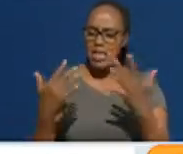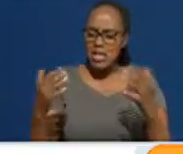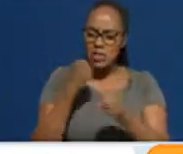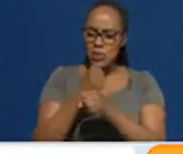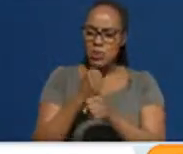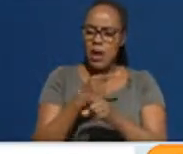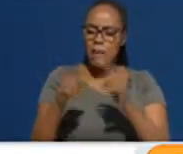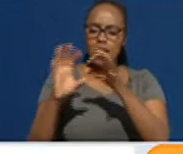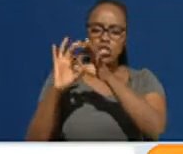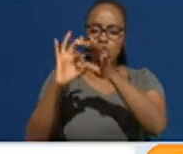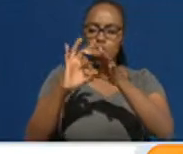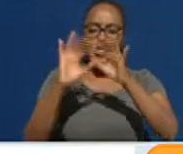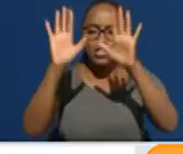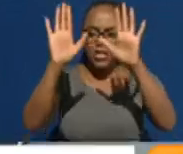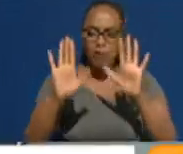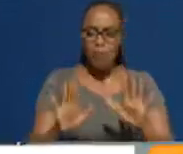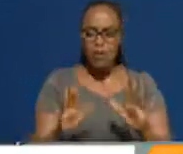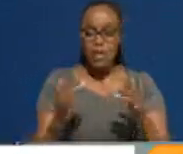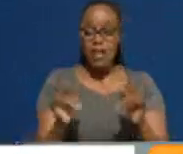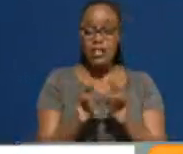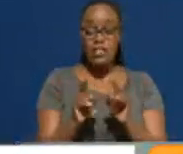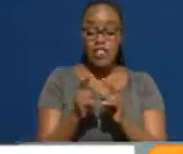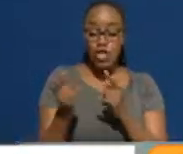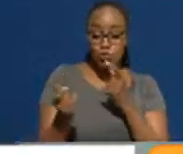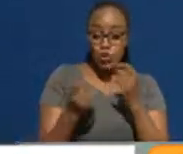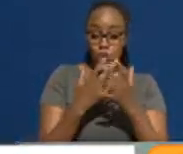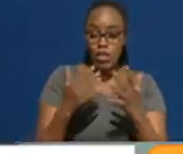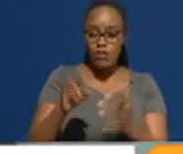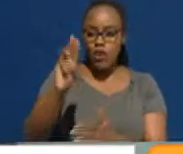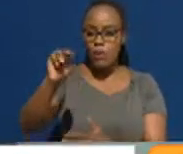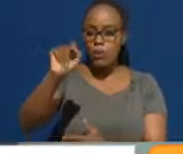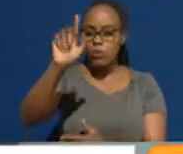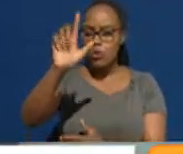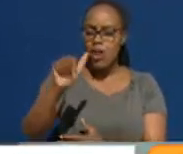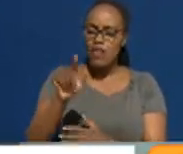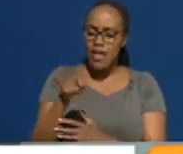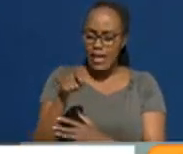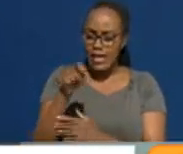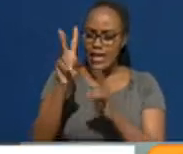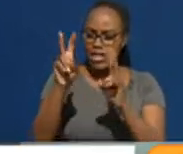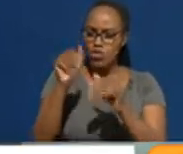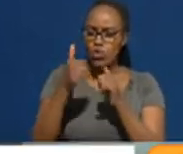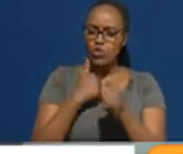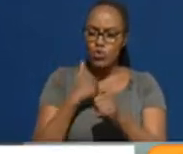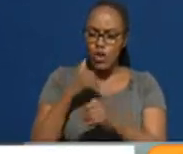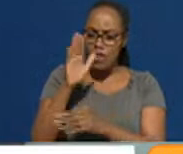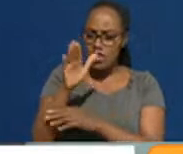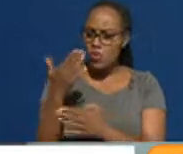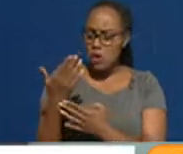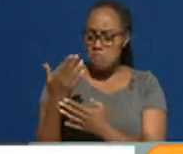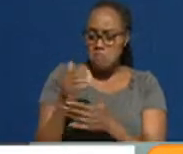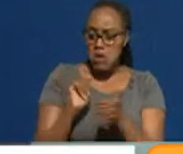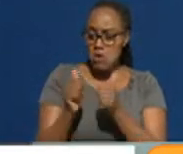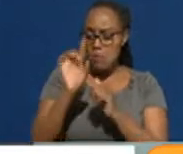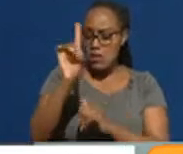is extremely important for us. We're going to get into the nitty-gritties in just a bit. But Mutula, what were some of the key issues that you faced in your race?